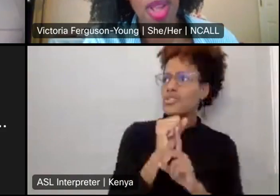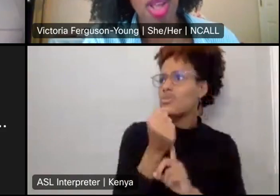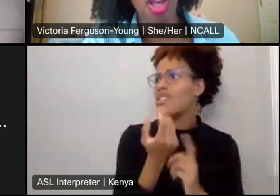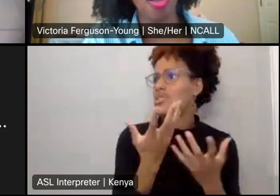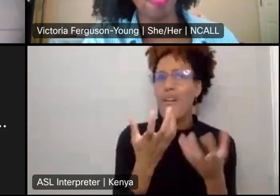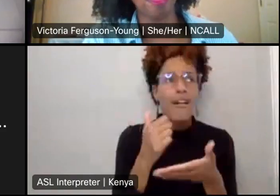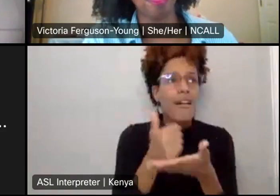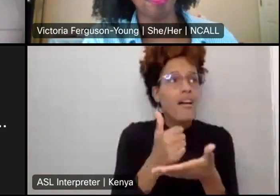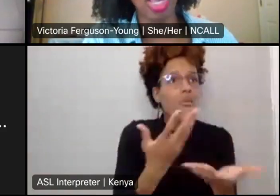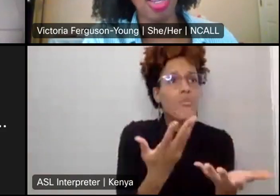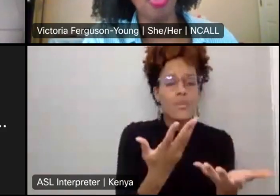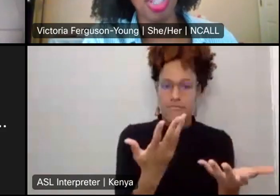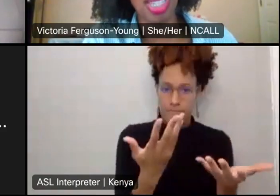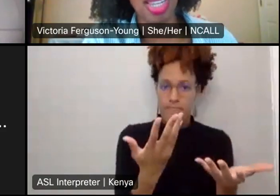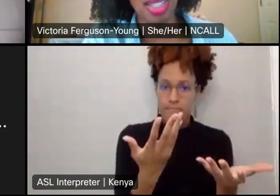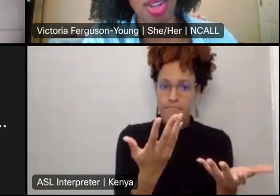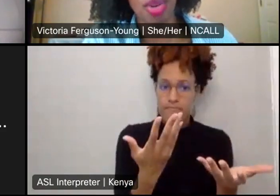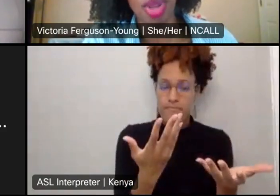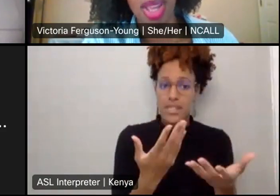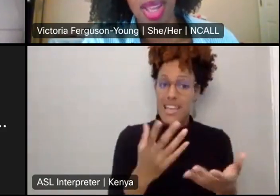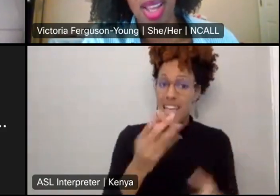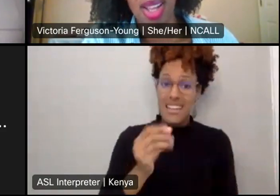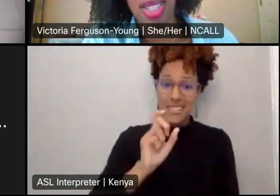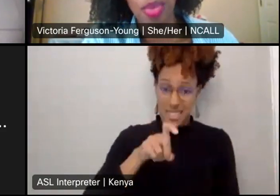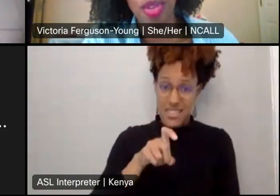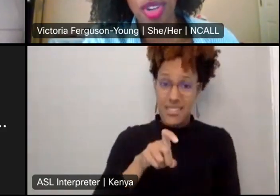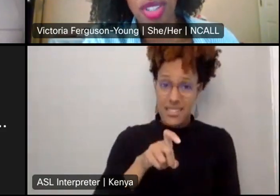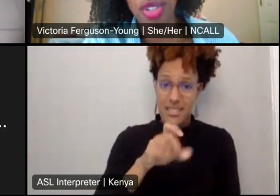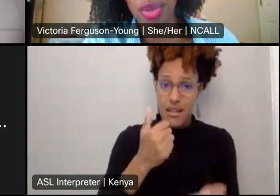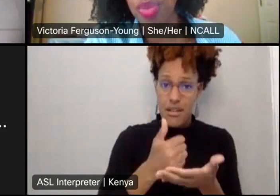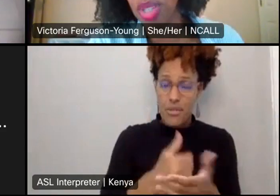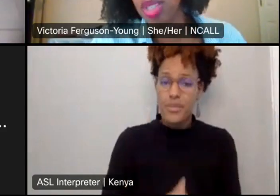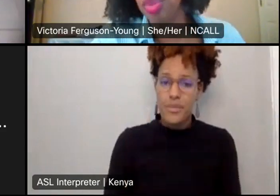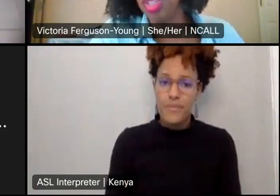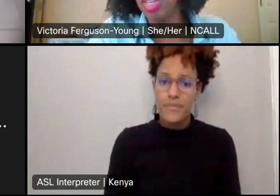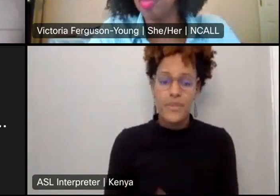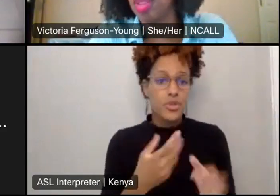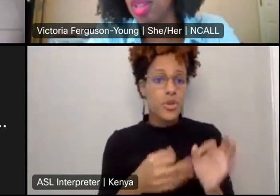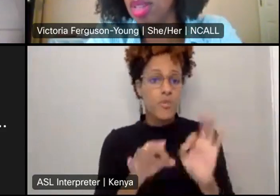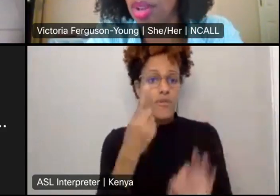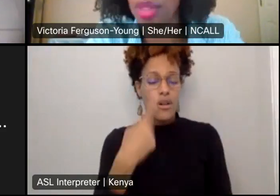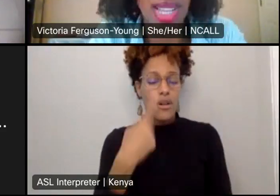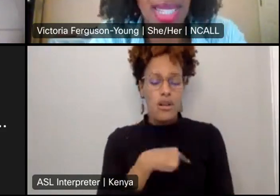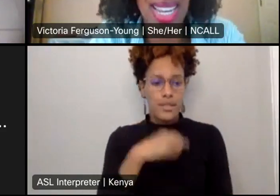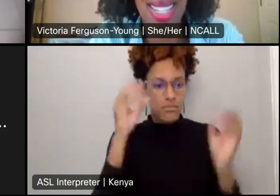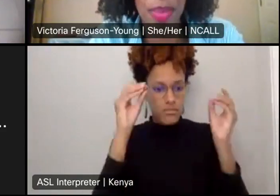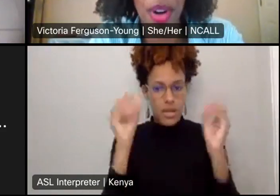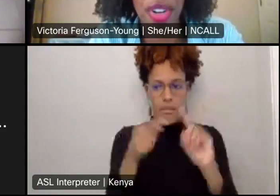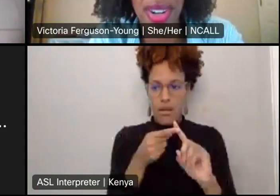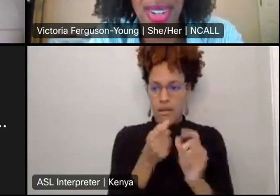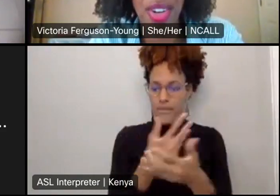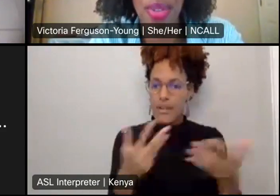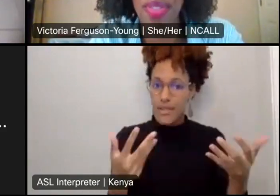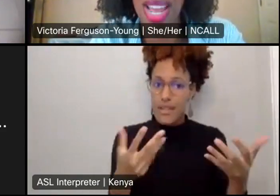help, and really need it. So it's important for us to really think about, those things. And again,